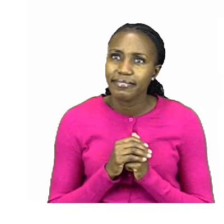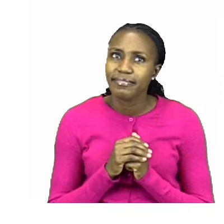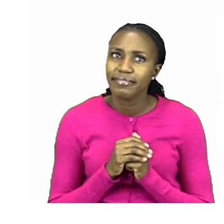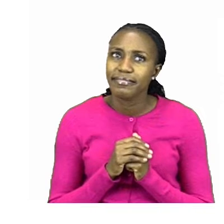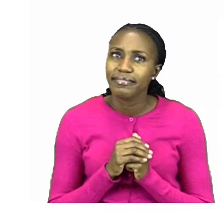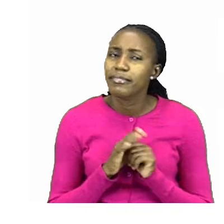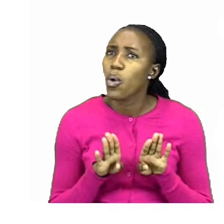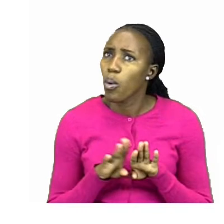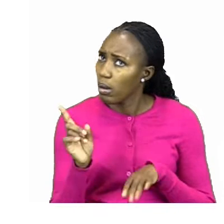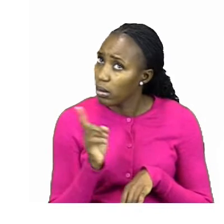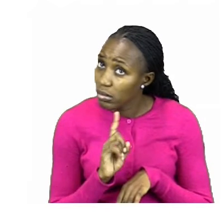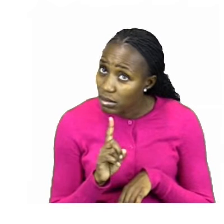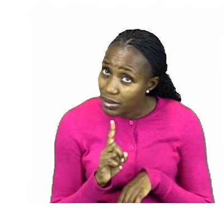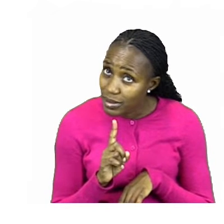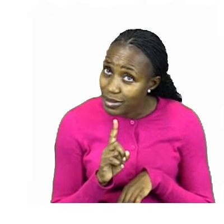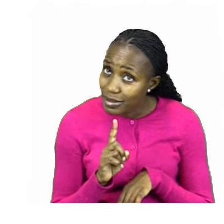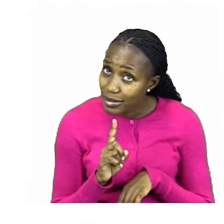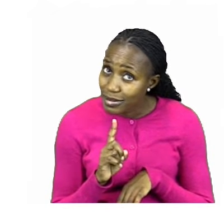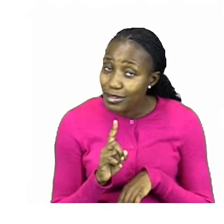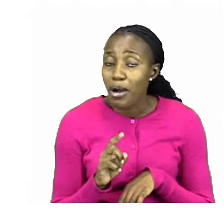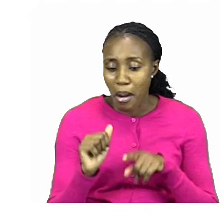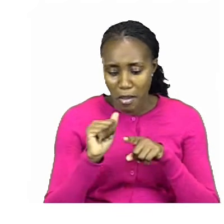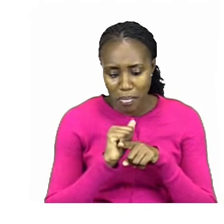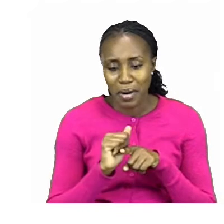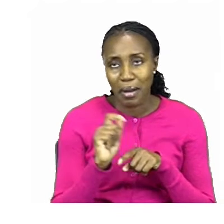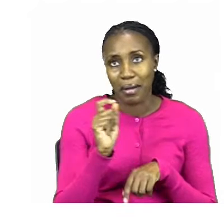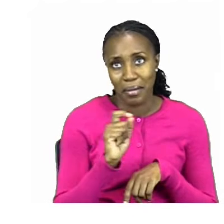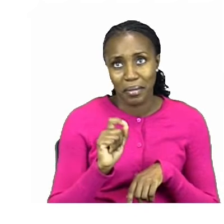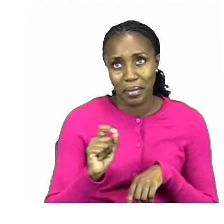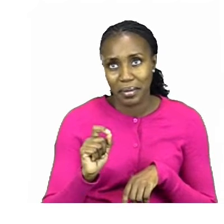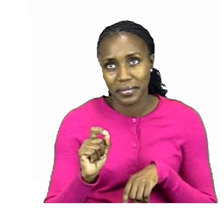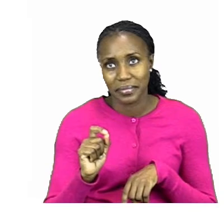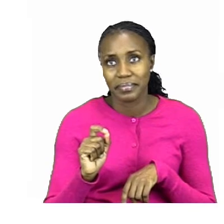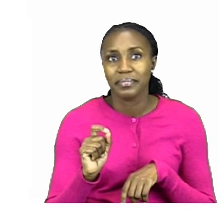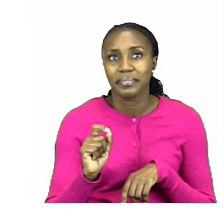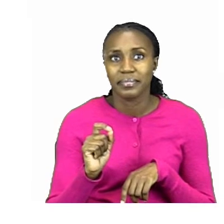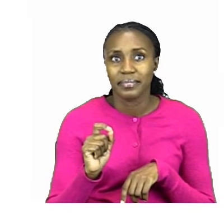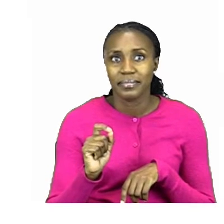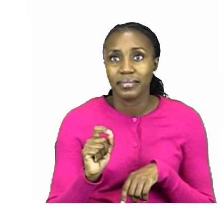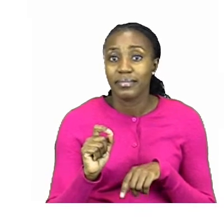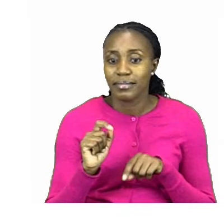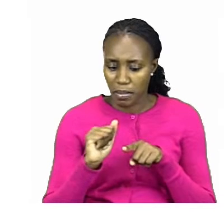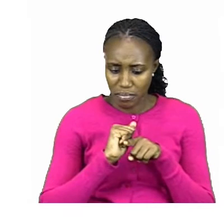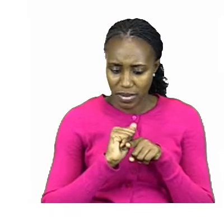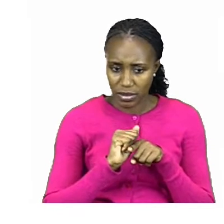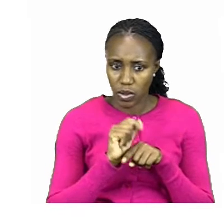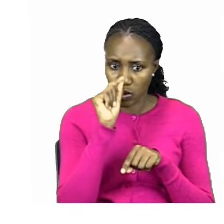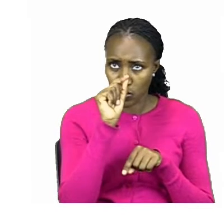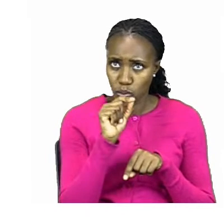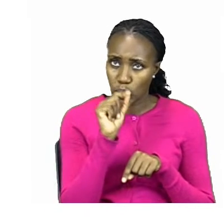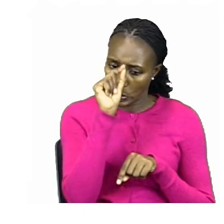are going to do some tracing. It says here, trace the dotted